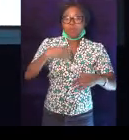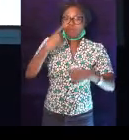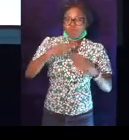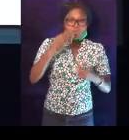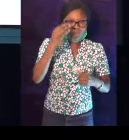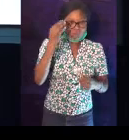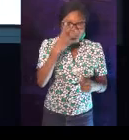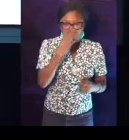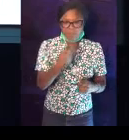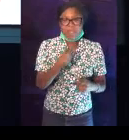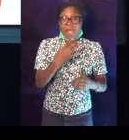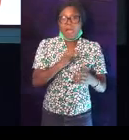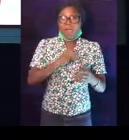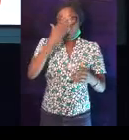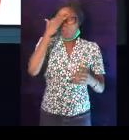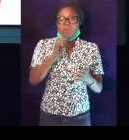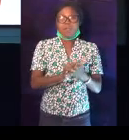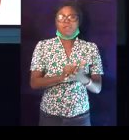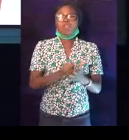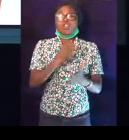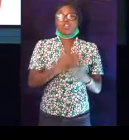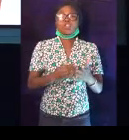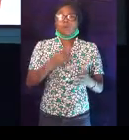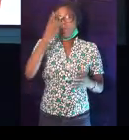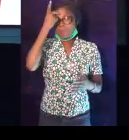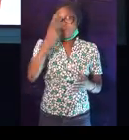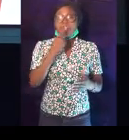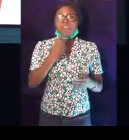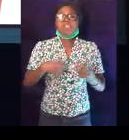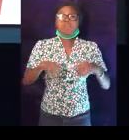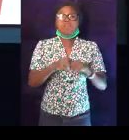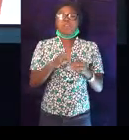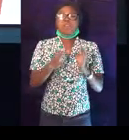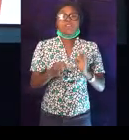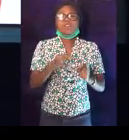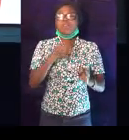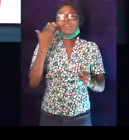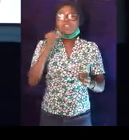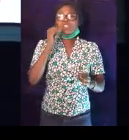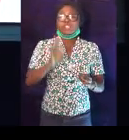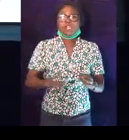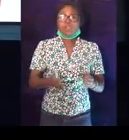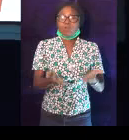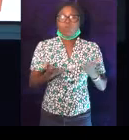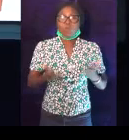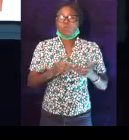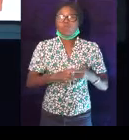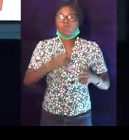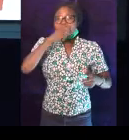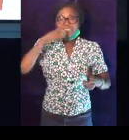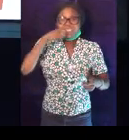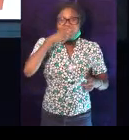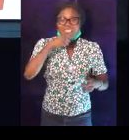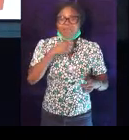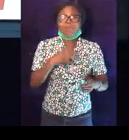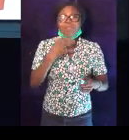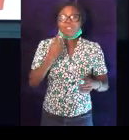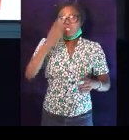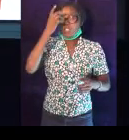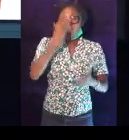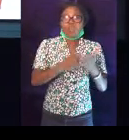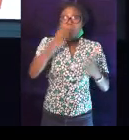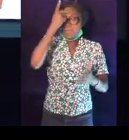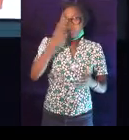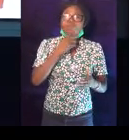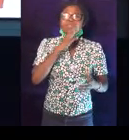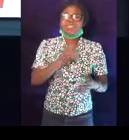bed. Because I know that some parents, even if the child wants to brush at night, some parents will say you are